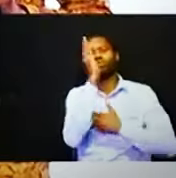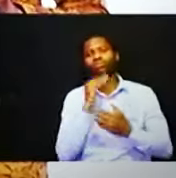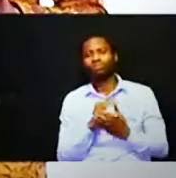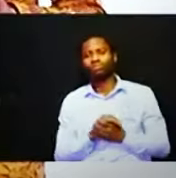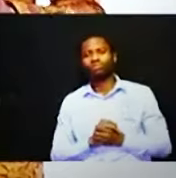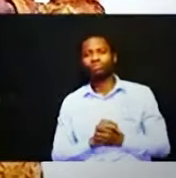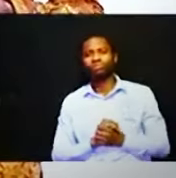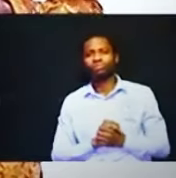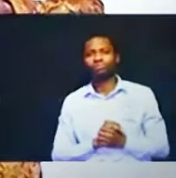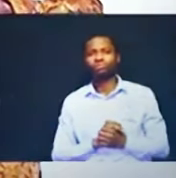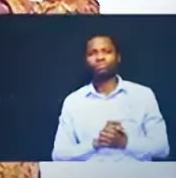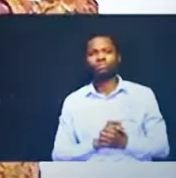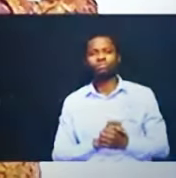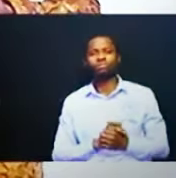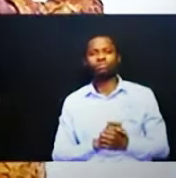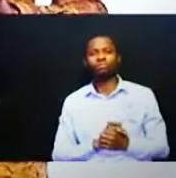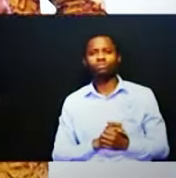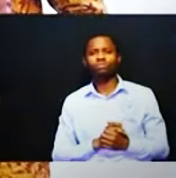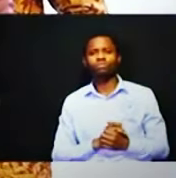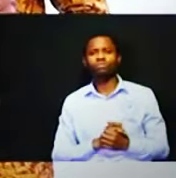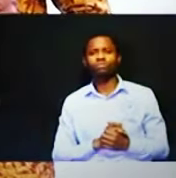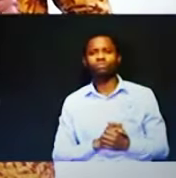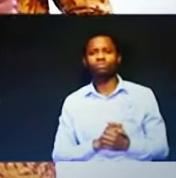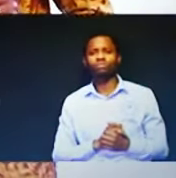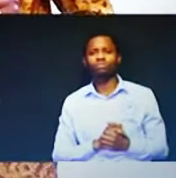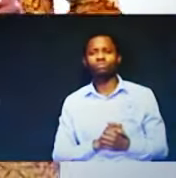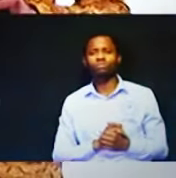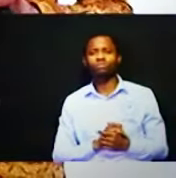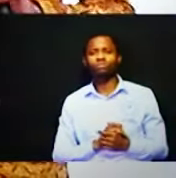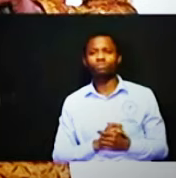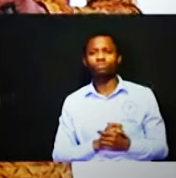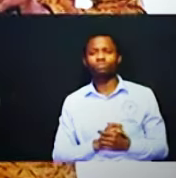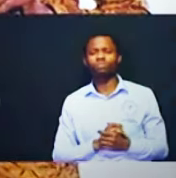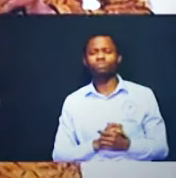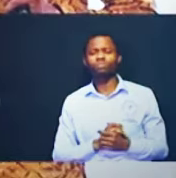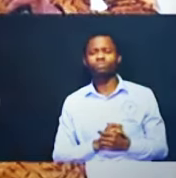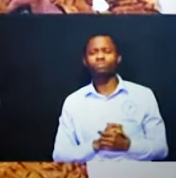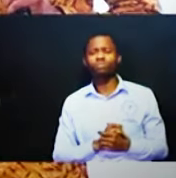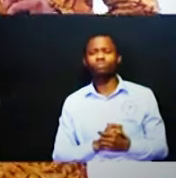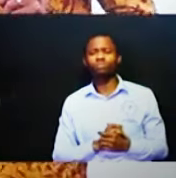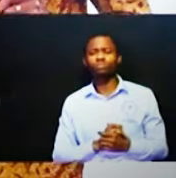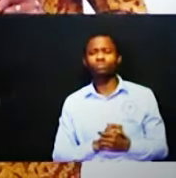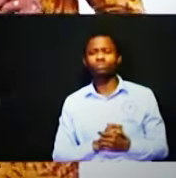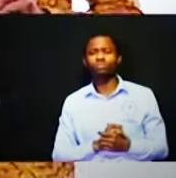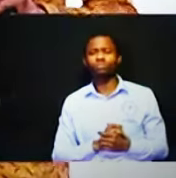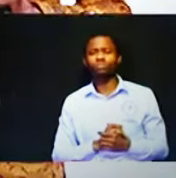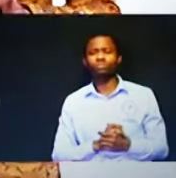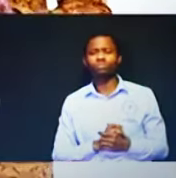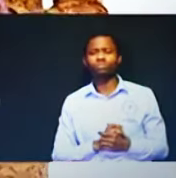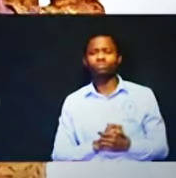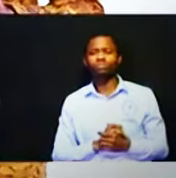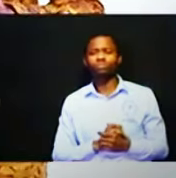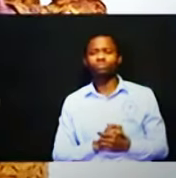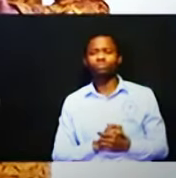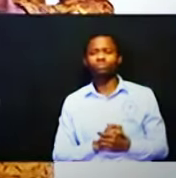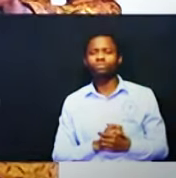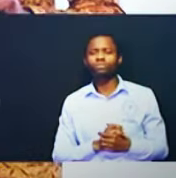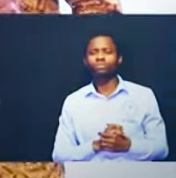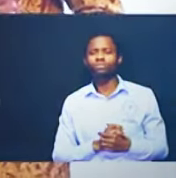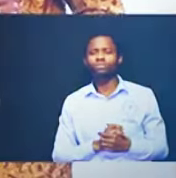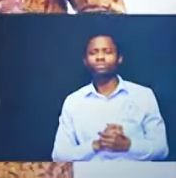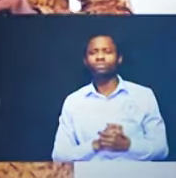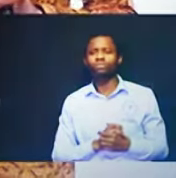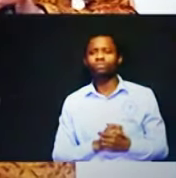no din na osroi na ose eye dien awura na ose no se wompaibo ene omobro hunu ade